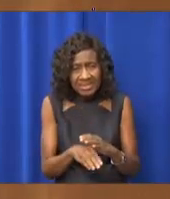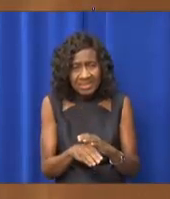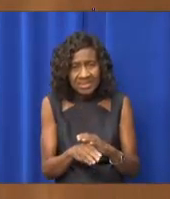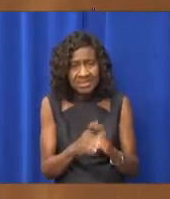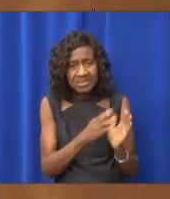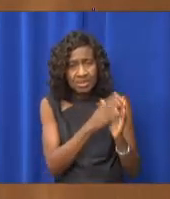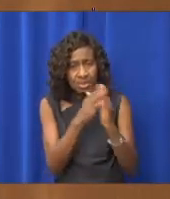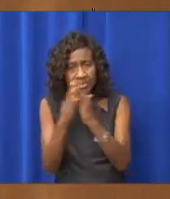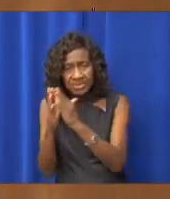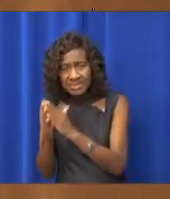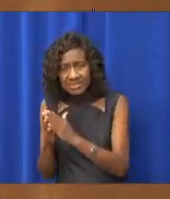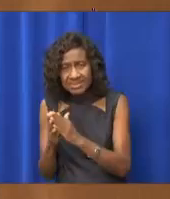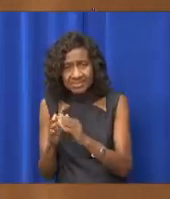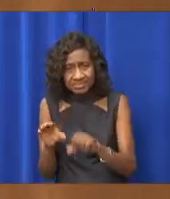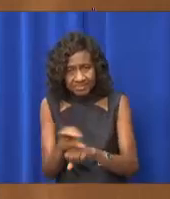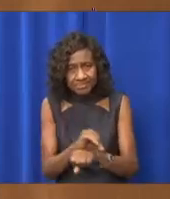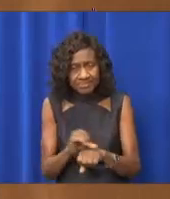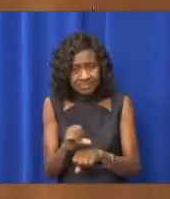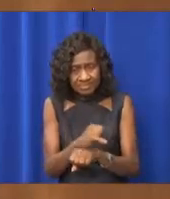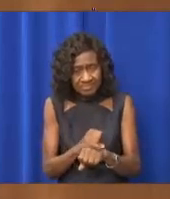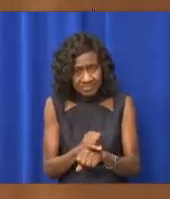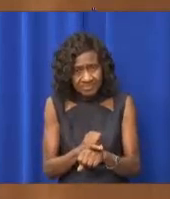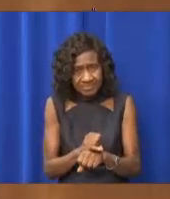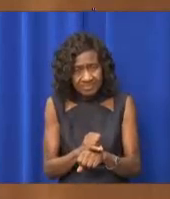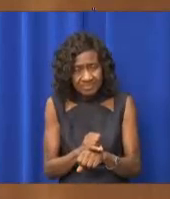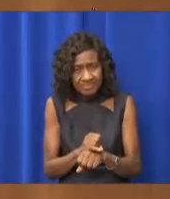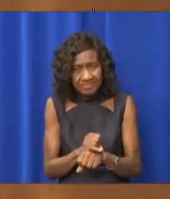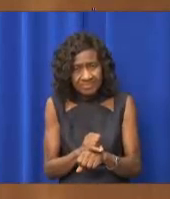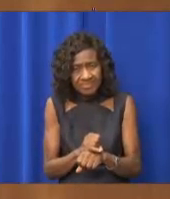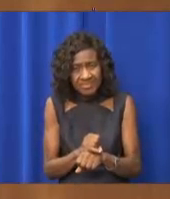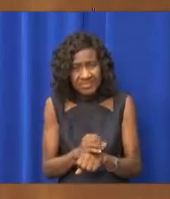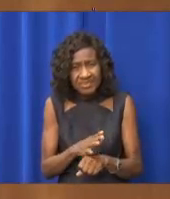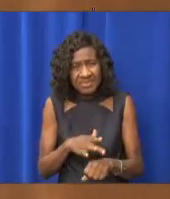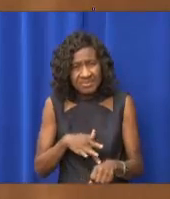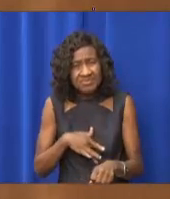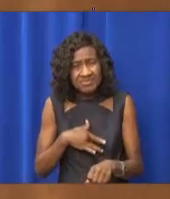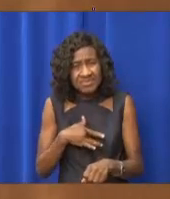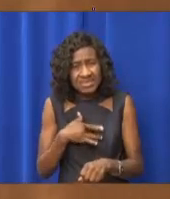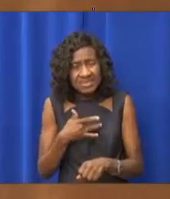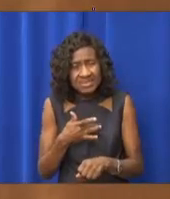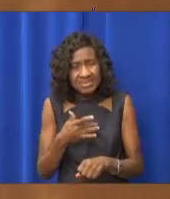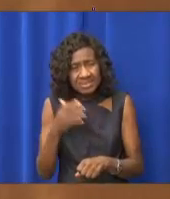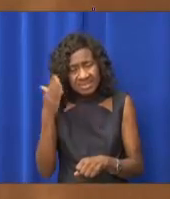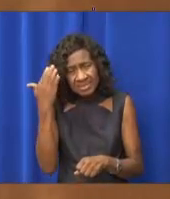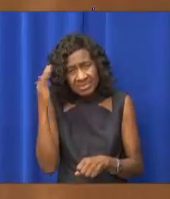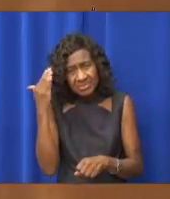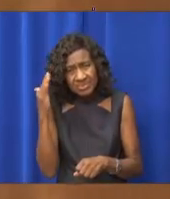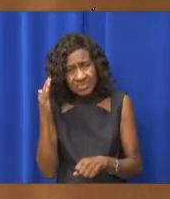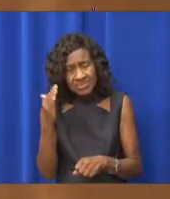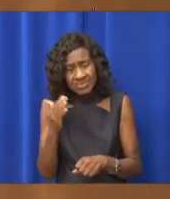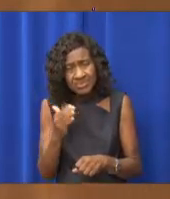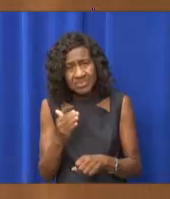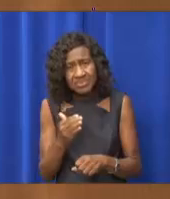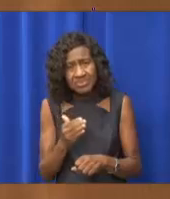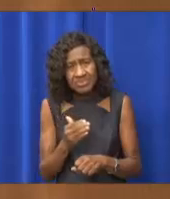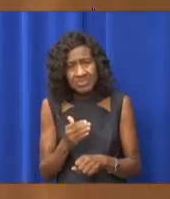more likely cause, but I don't. That's just a feeling, a sense. It's not. I don't have any facts to support it.